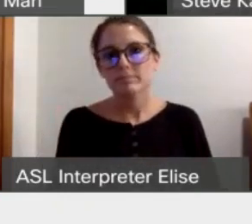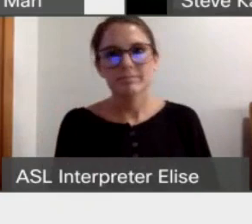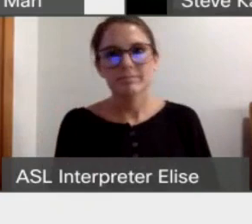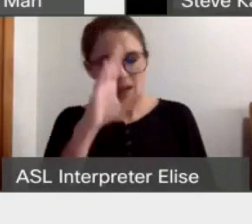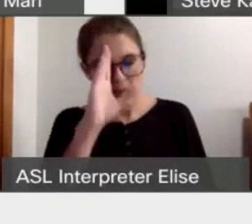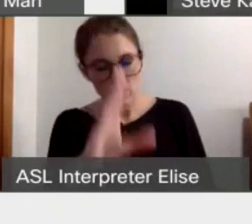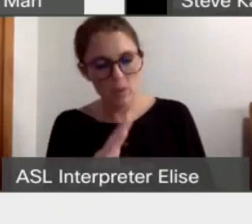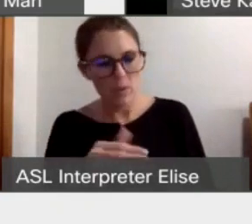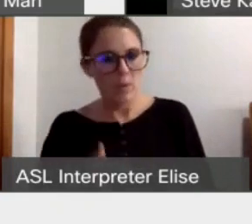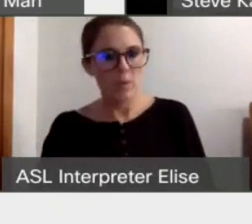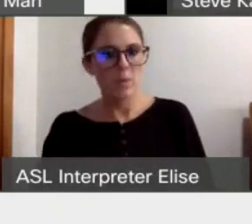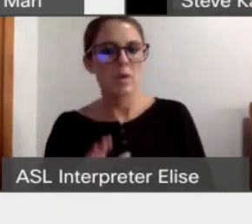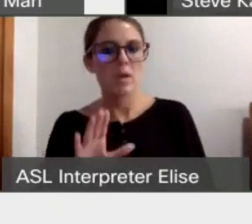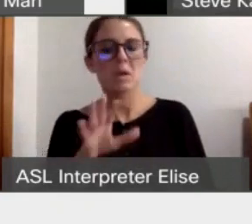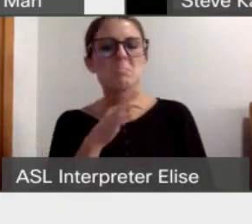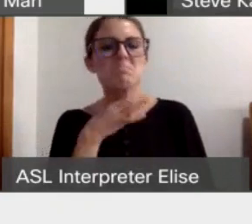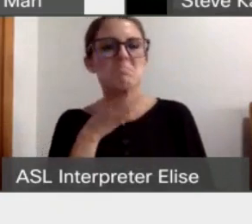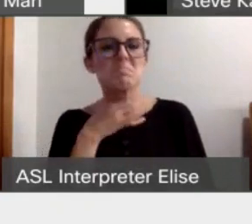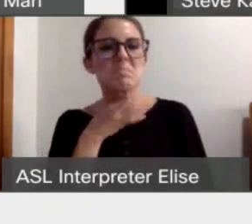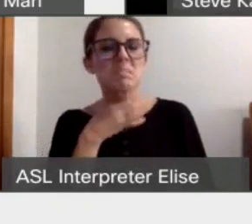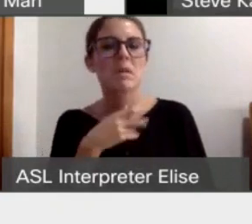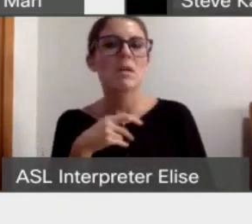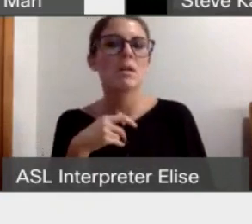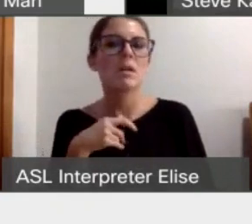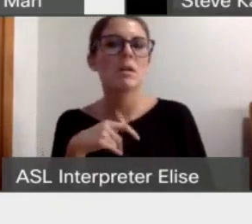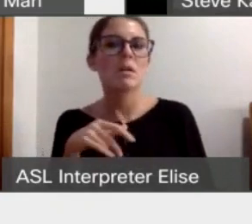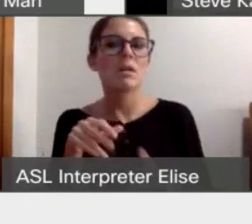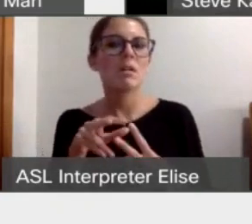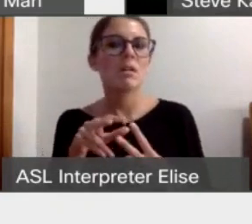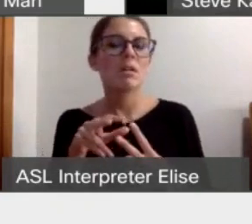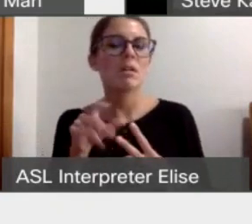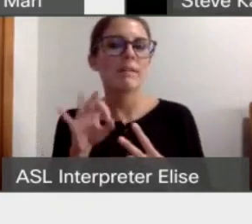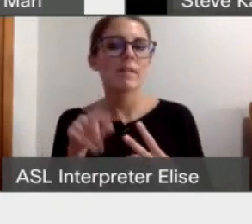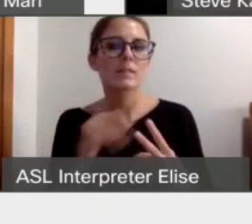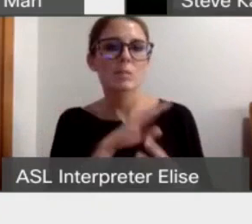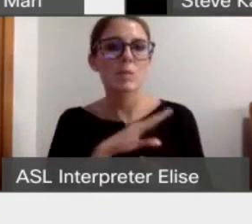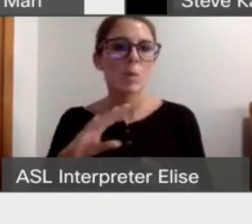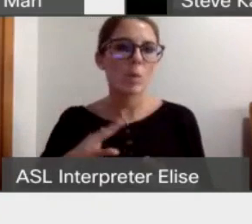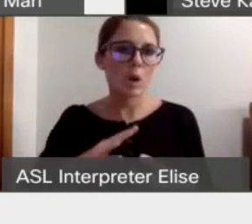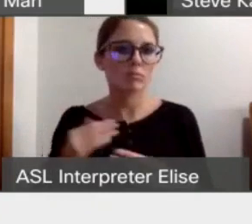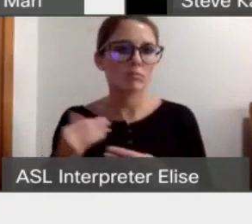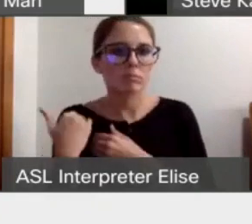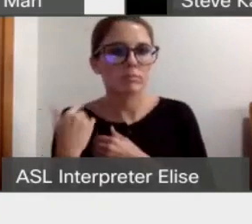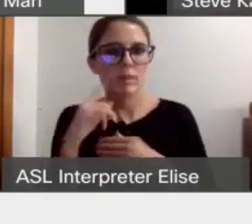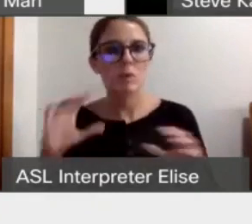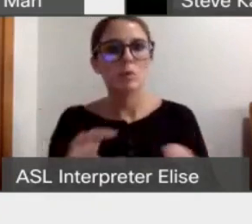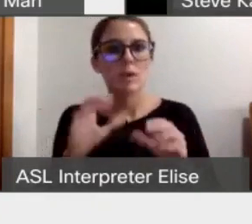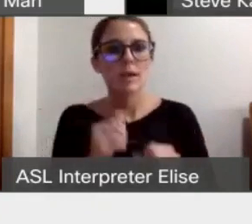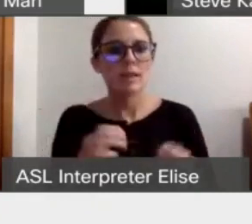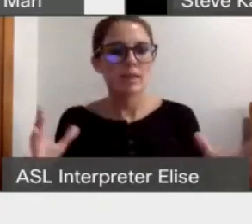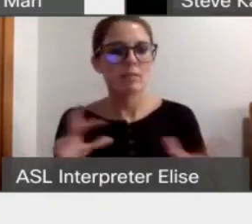Hi, I was curious whether this board is tasked with, doing anything about